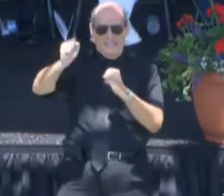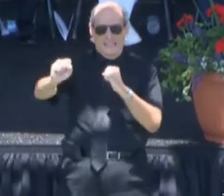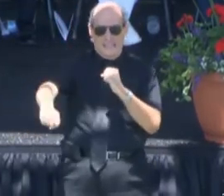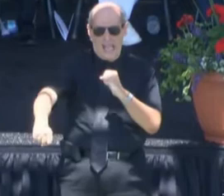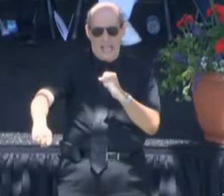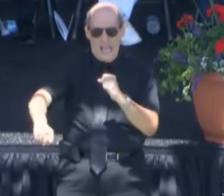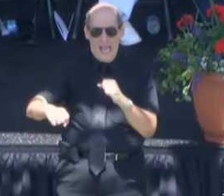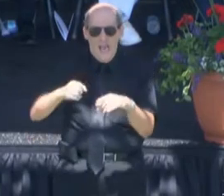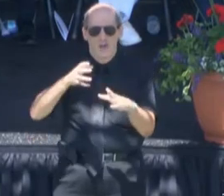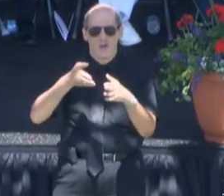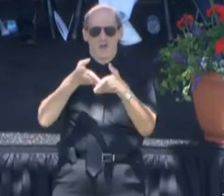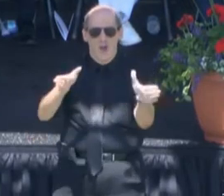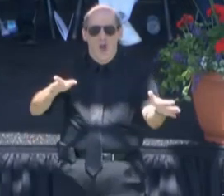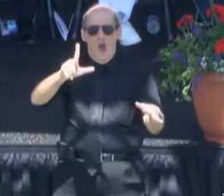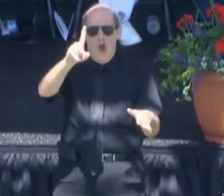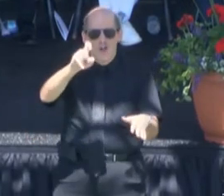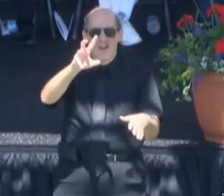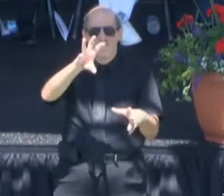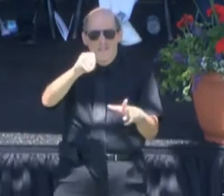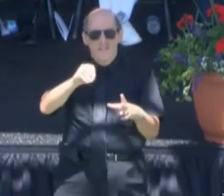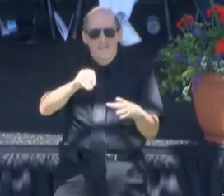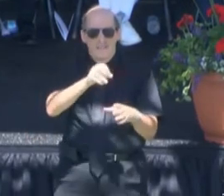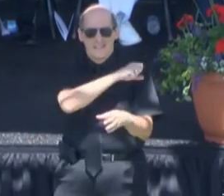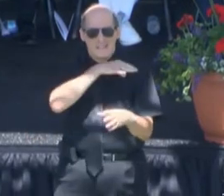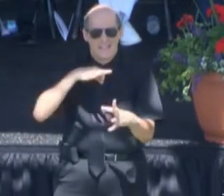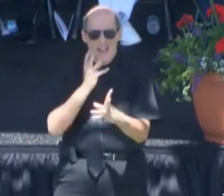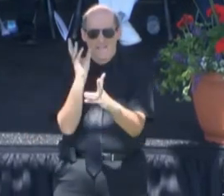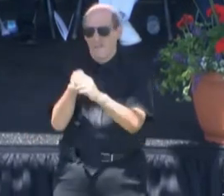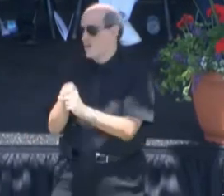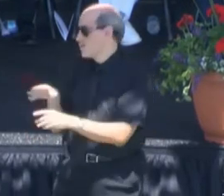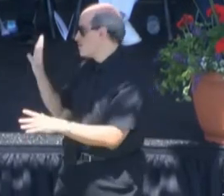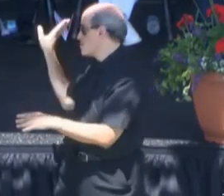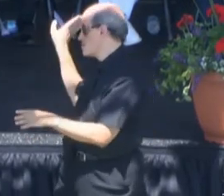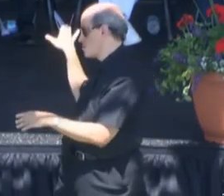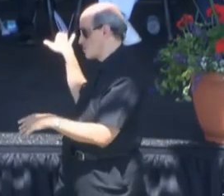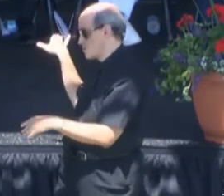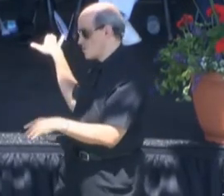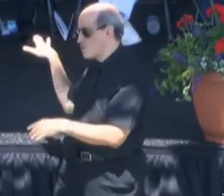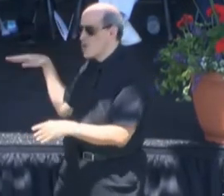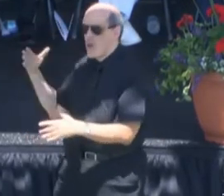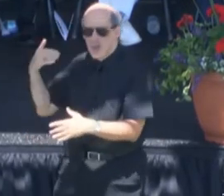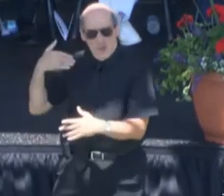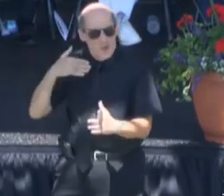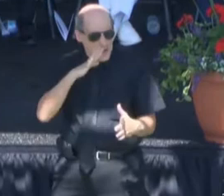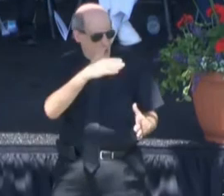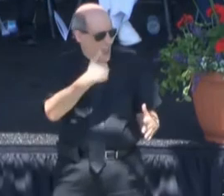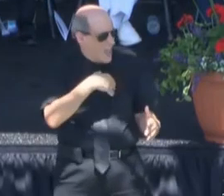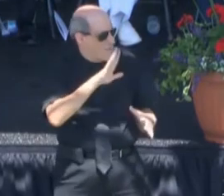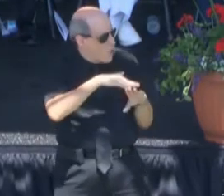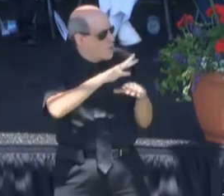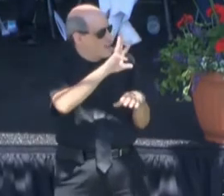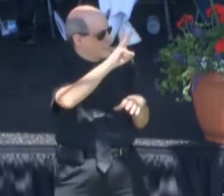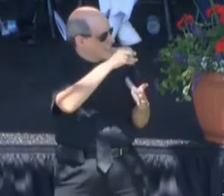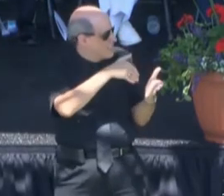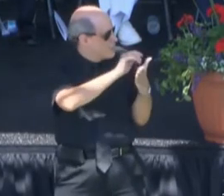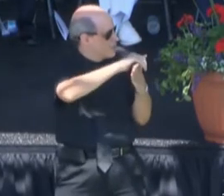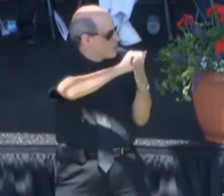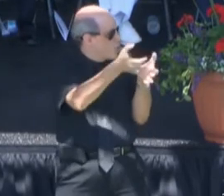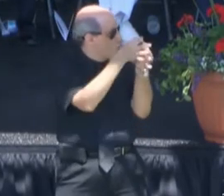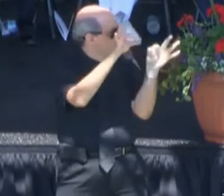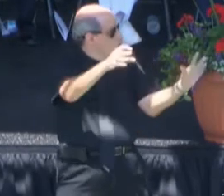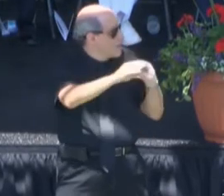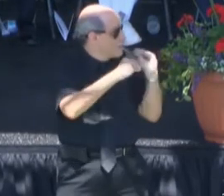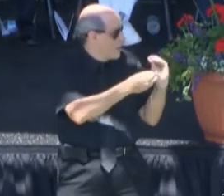across 150 midshipmen who sailed for a year, Mr. Secretary, you got over $60 million worth of free maintenance.